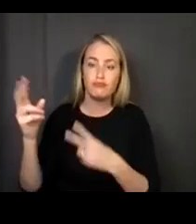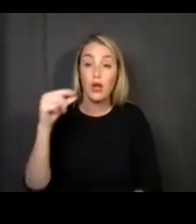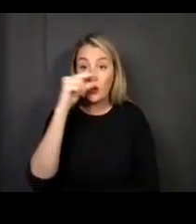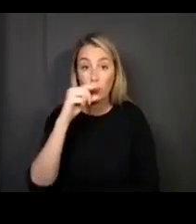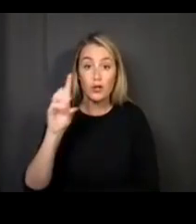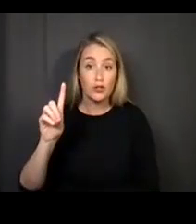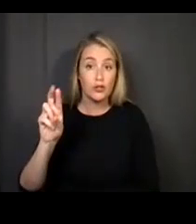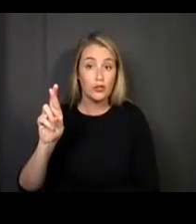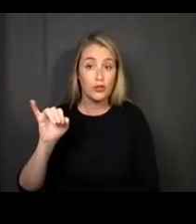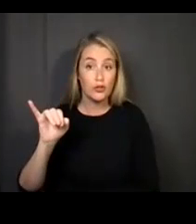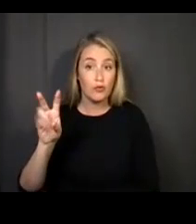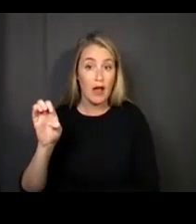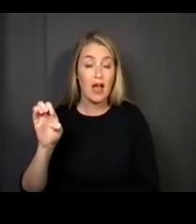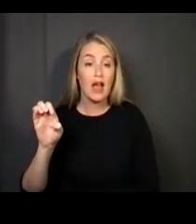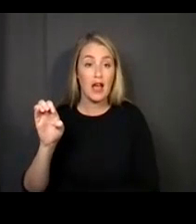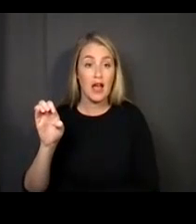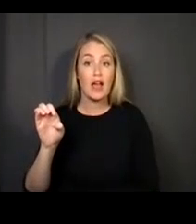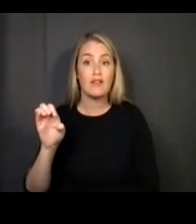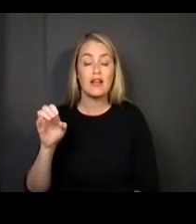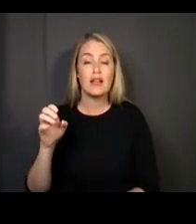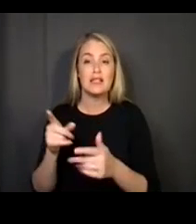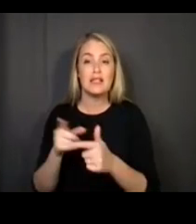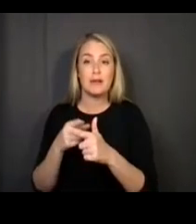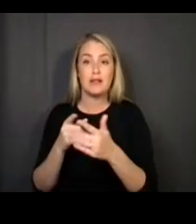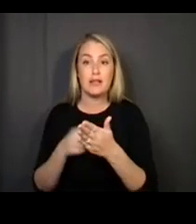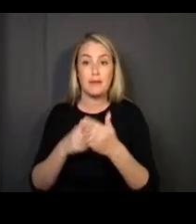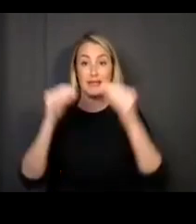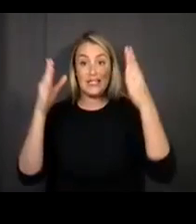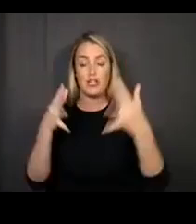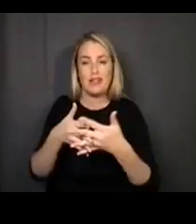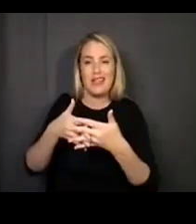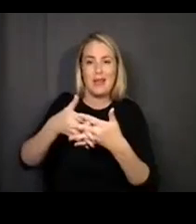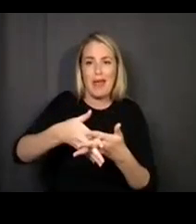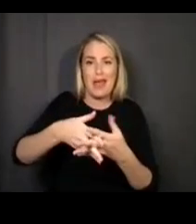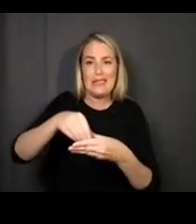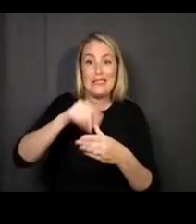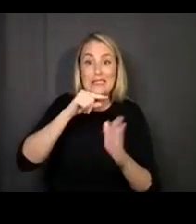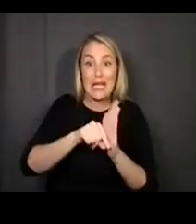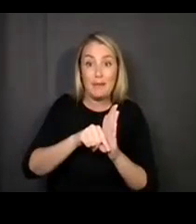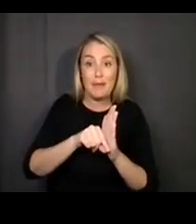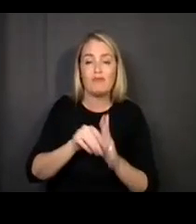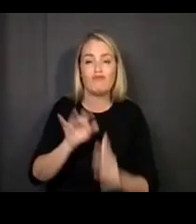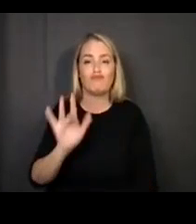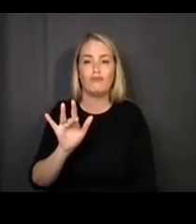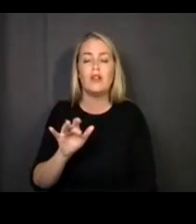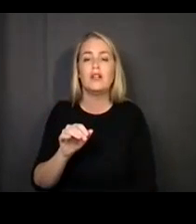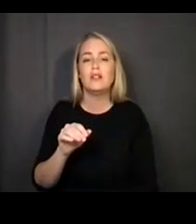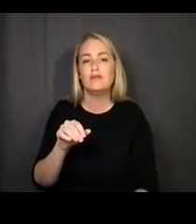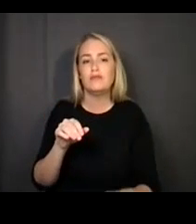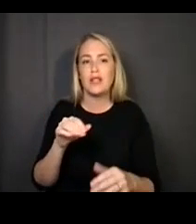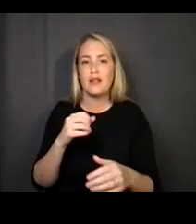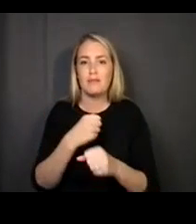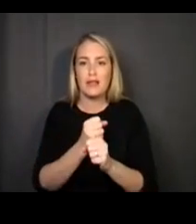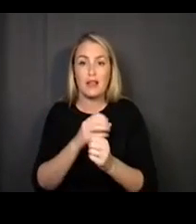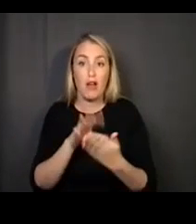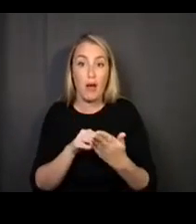teachers will embed within an assignment, and students can access, and it makes a copy of them